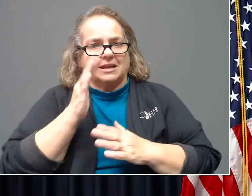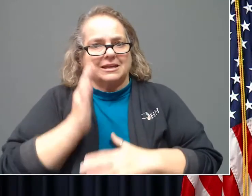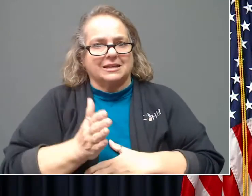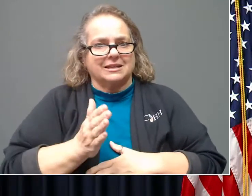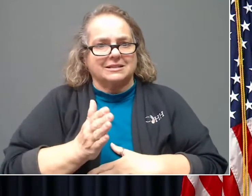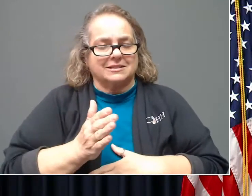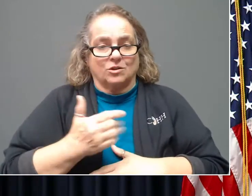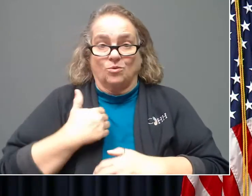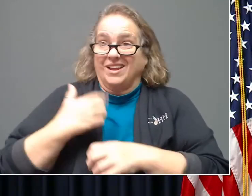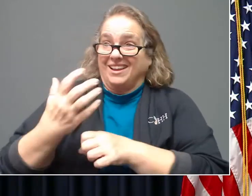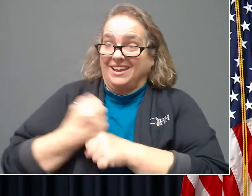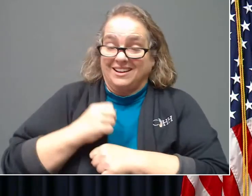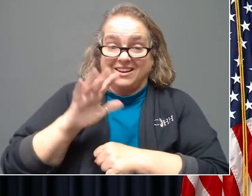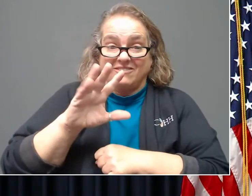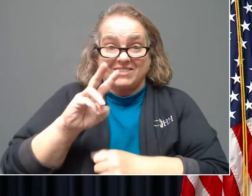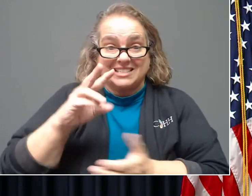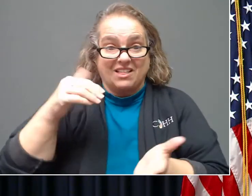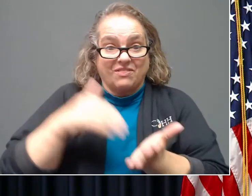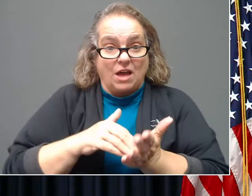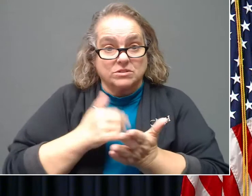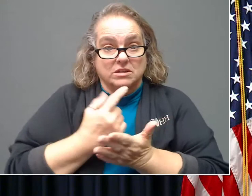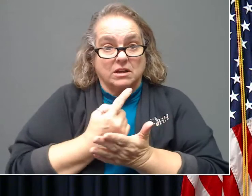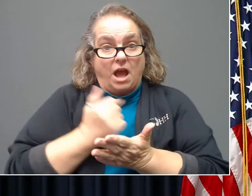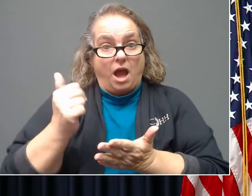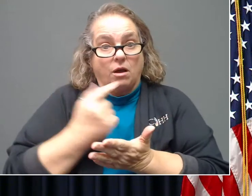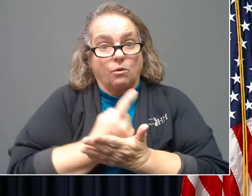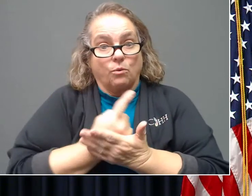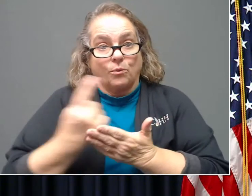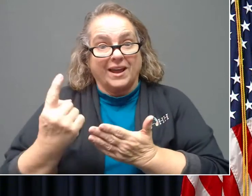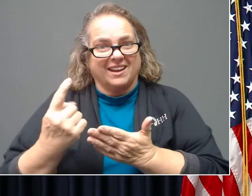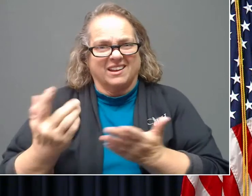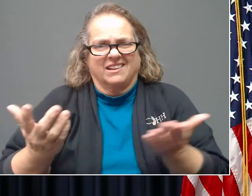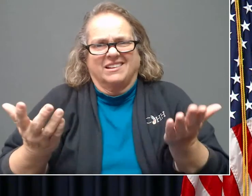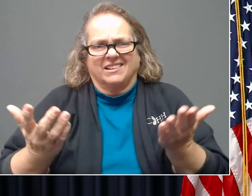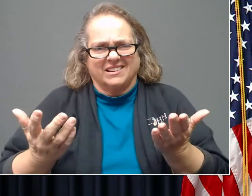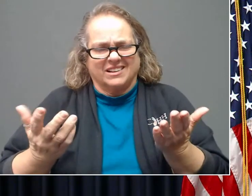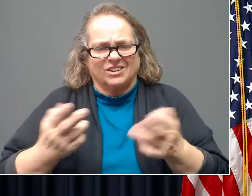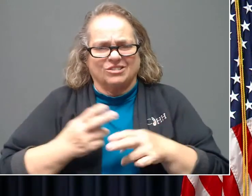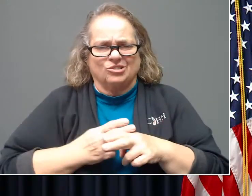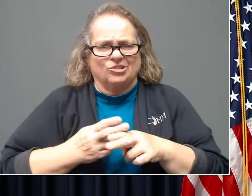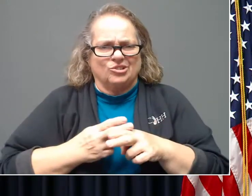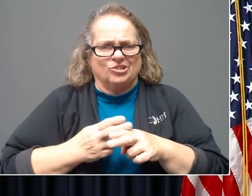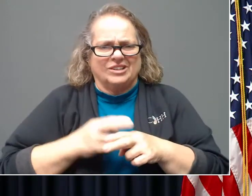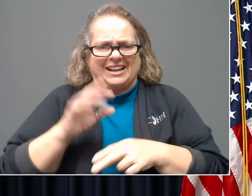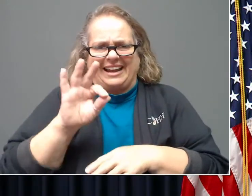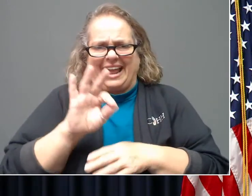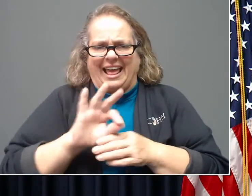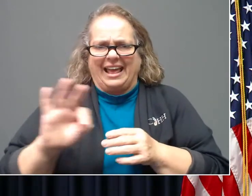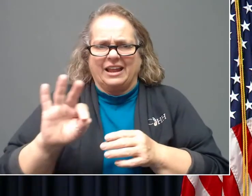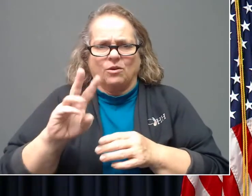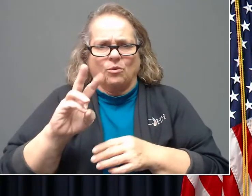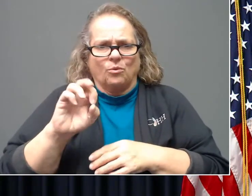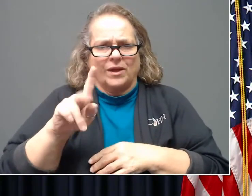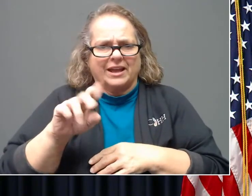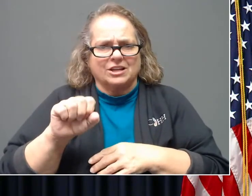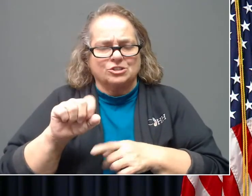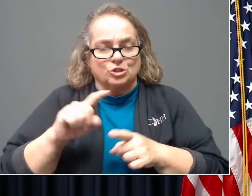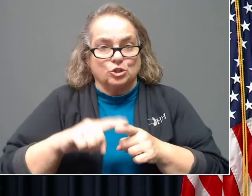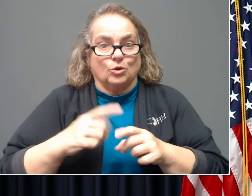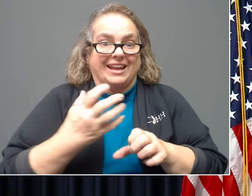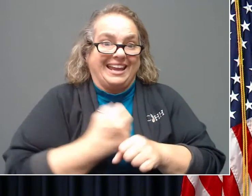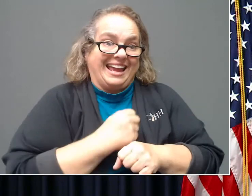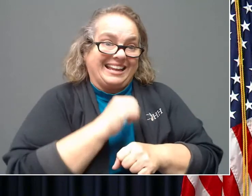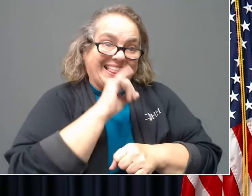56,000 a week. I mean, that just takes us 8, maybe 9 weeks to just get the amount